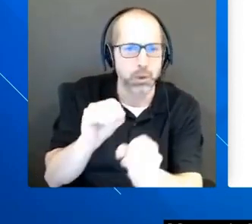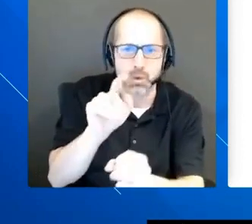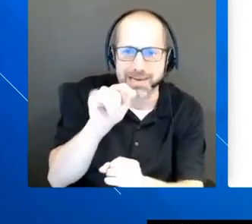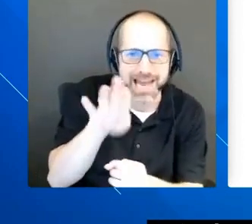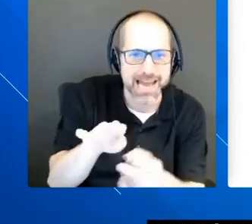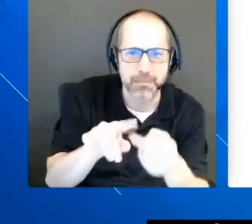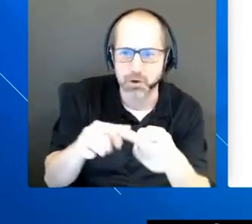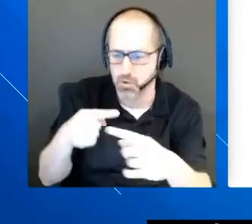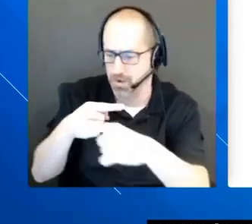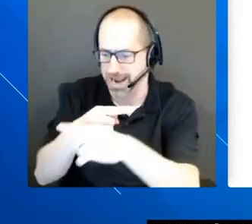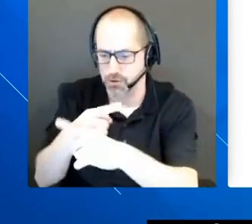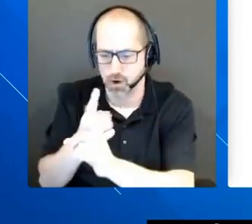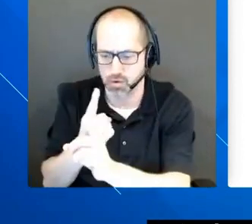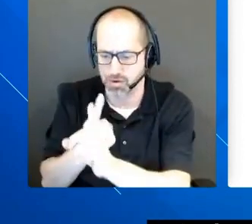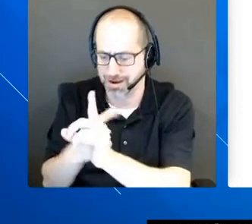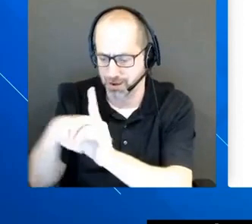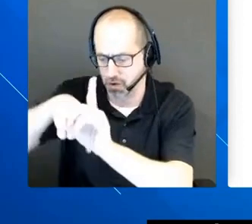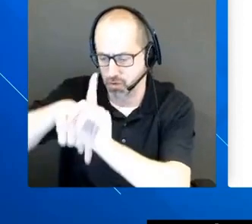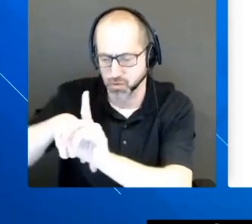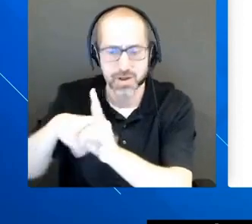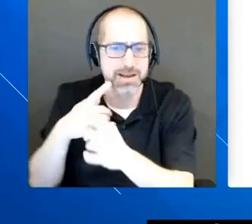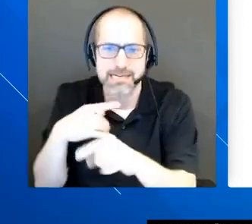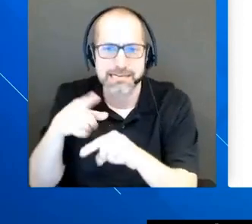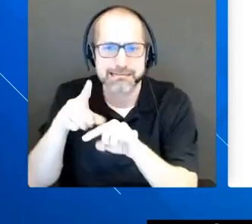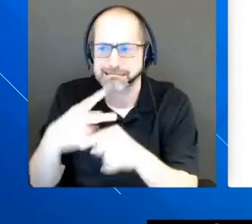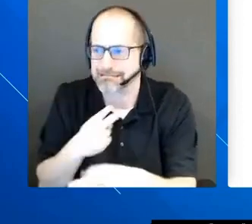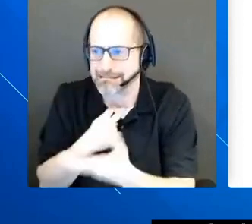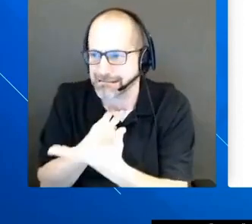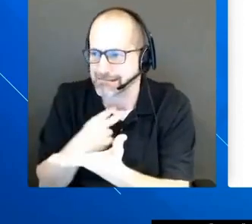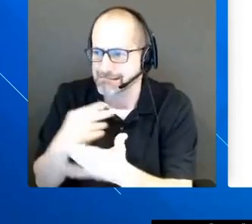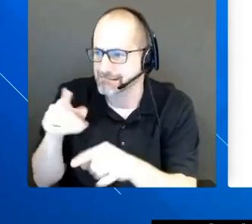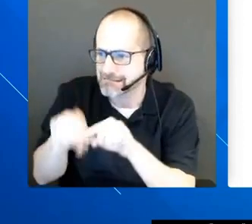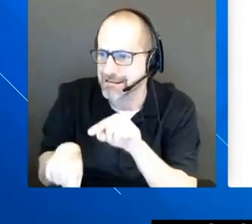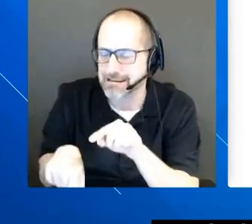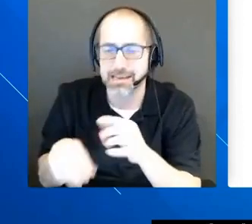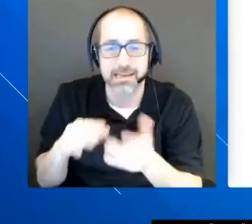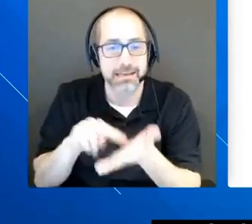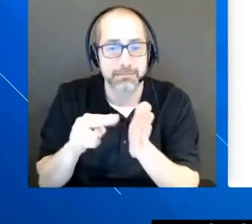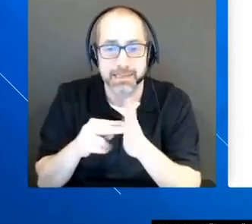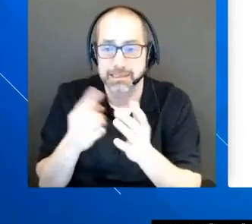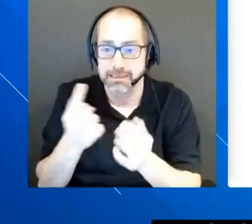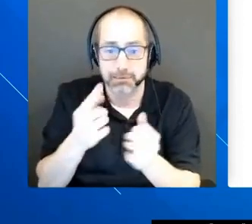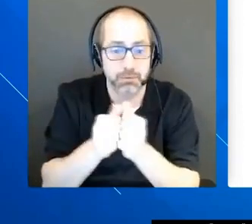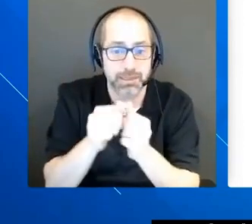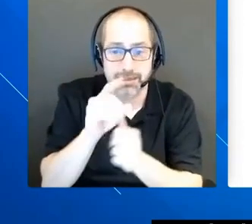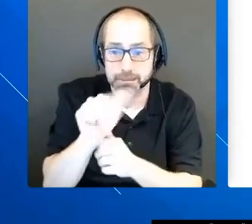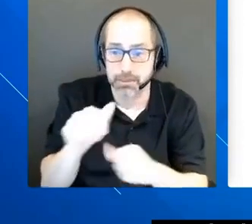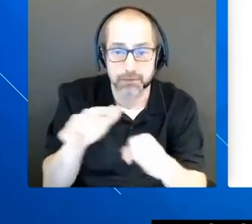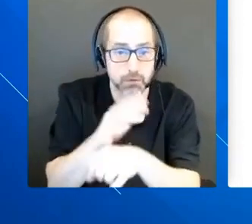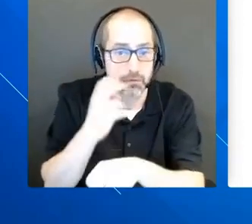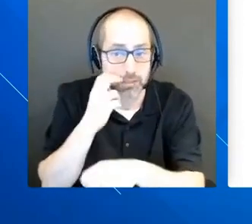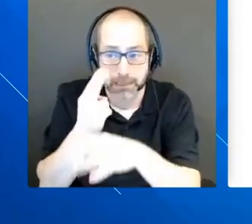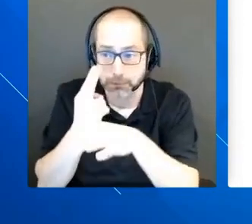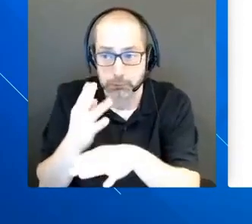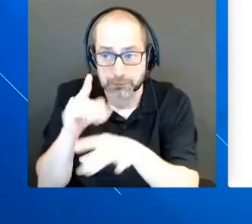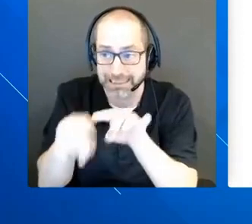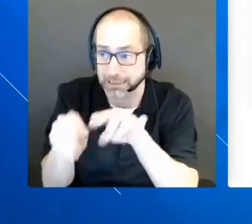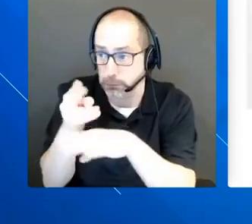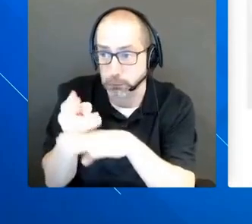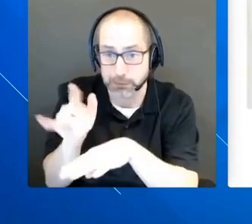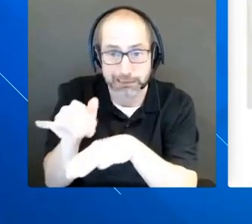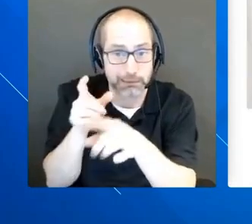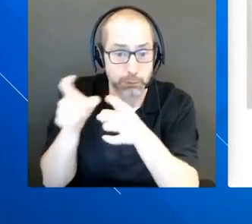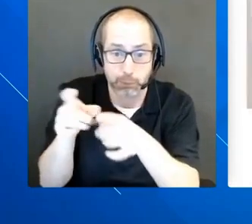stuck. Which means somebody with a disability, especially keyboard or fully blind user, they can't use that control